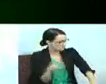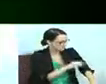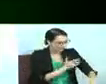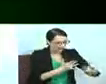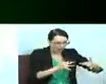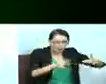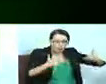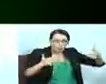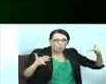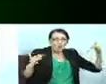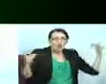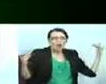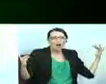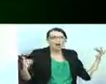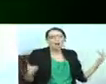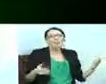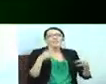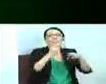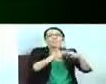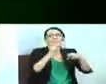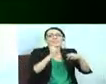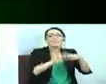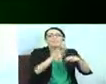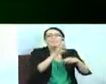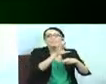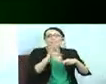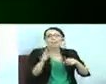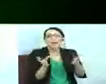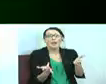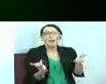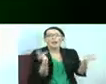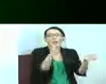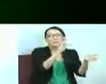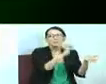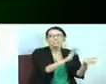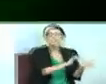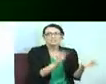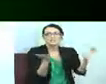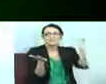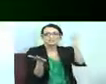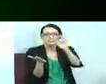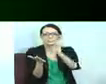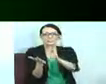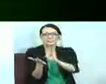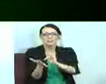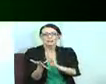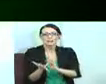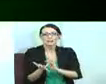There is power in the name of Jesus.